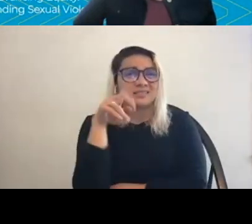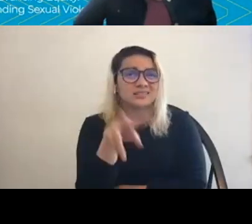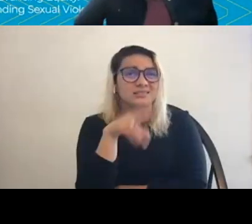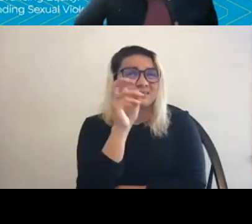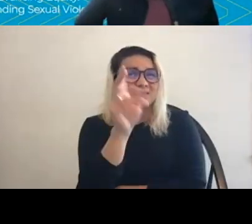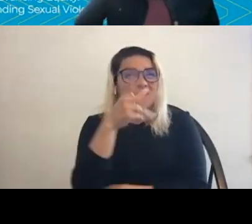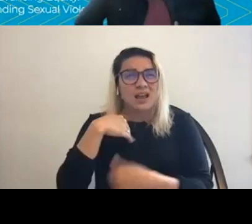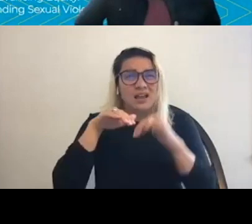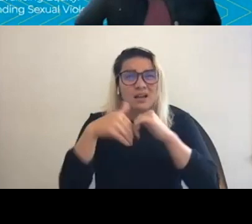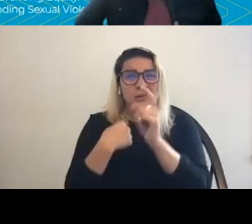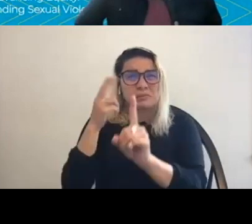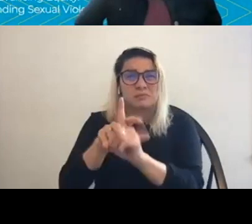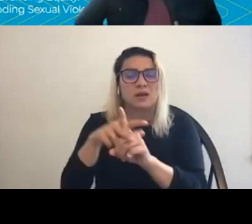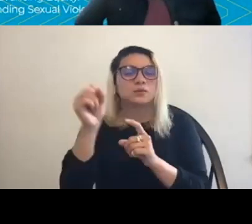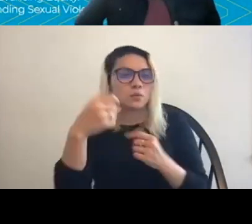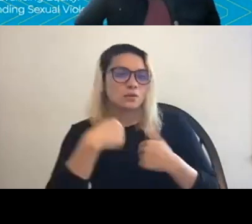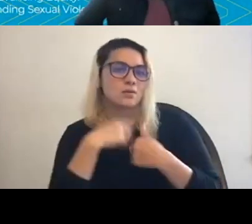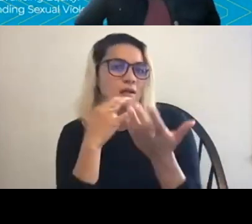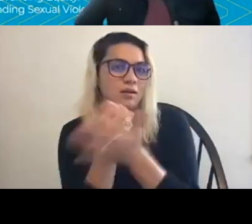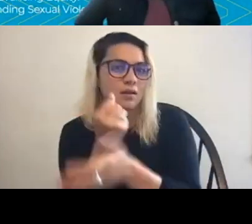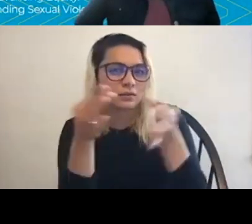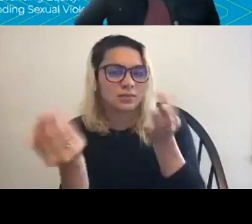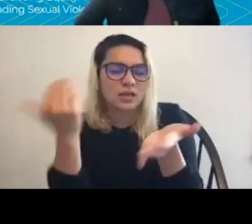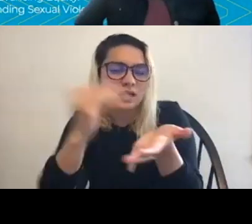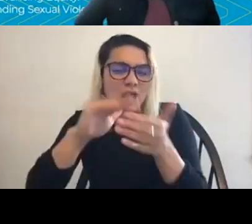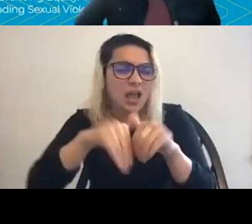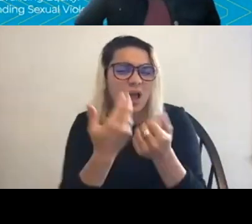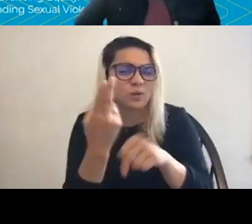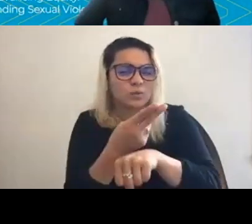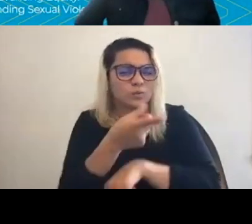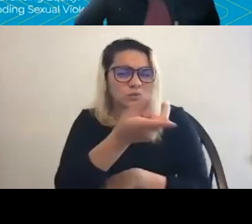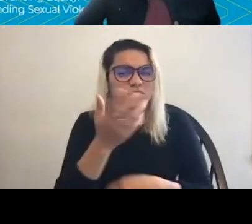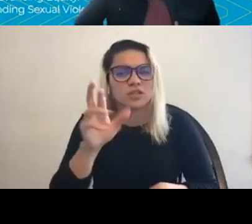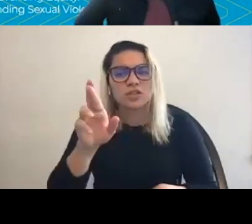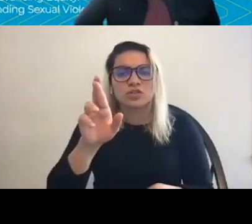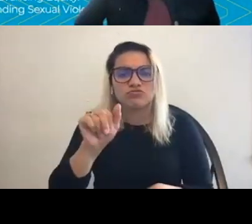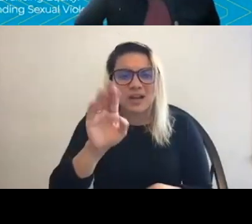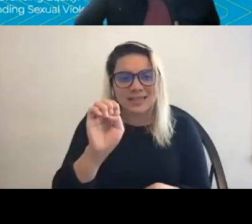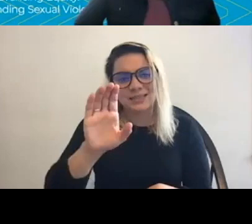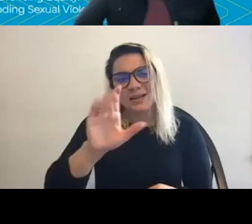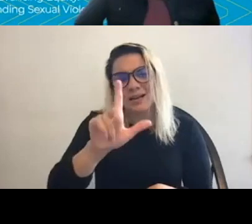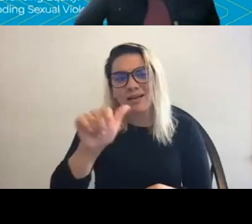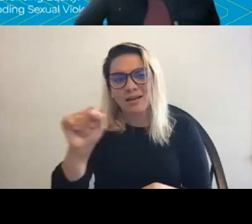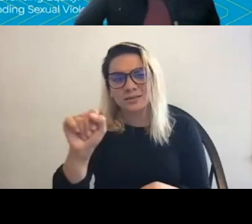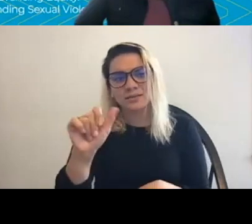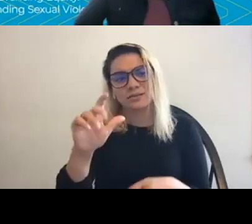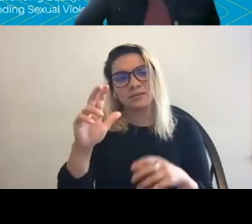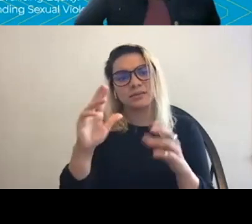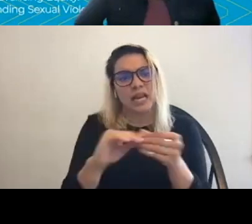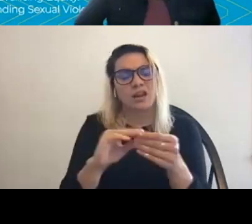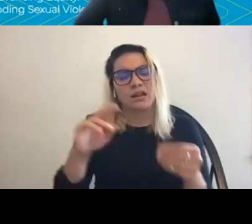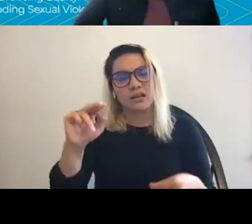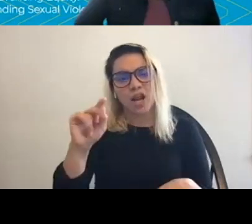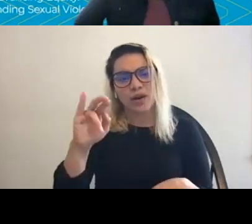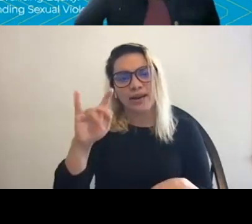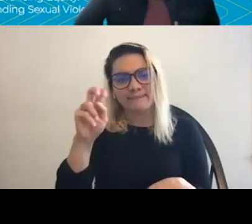this, right? So thinking again about this idea of race-class narrative, what race-class narrative does is, again, it's a way in